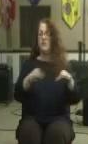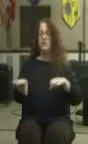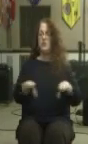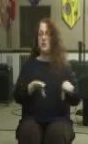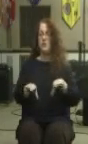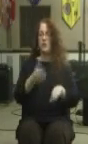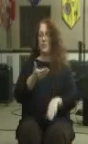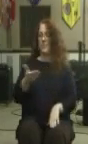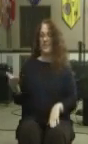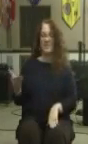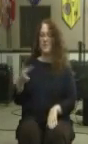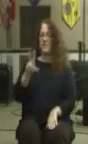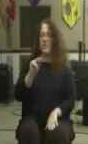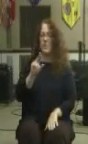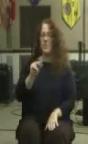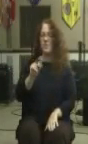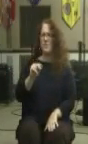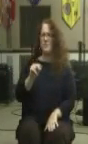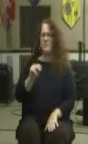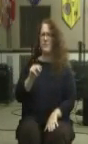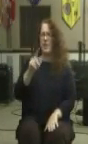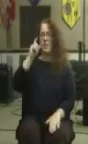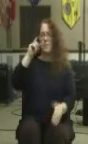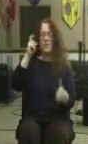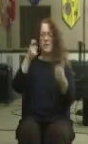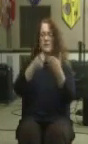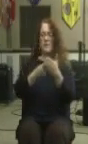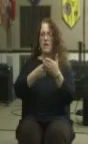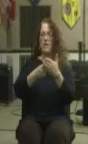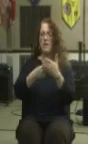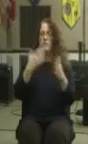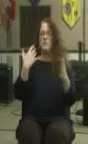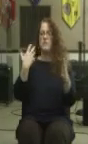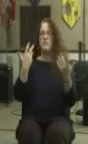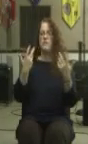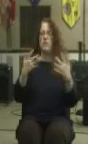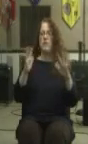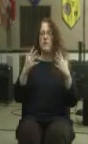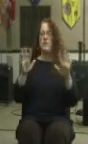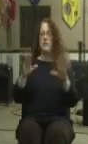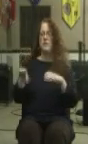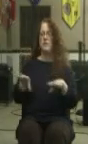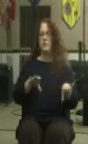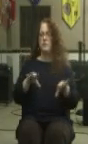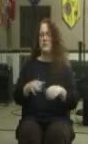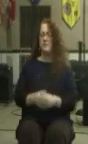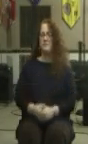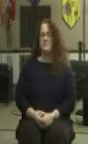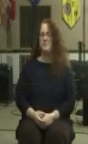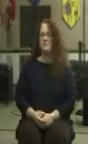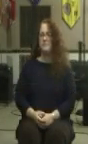worthy to do this. No, I'm just recognizing what you've already been doing.